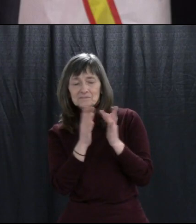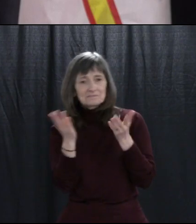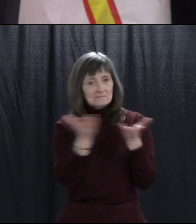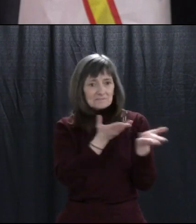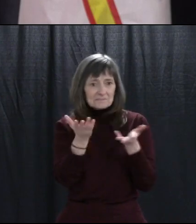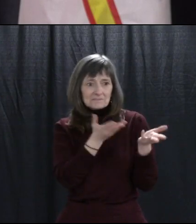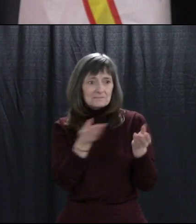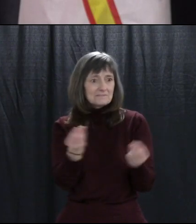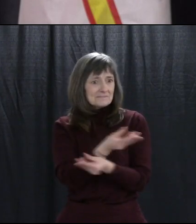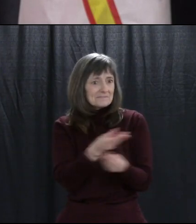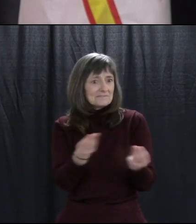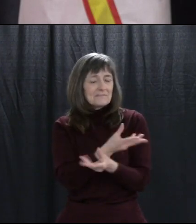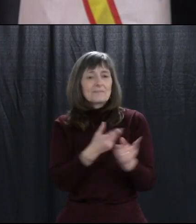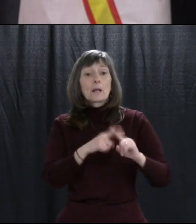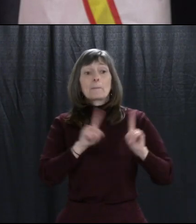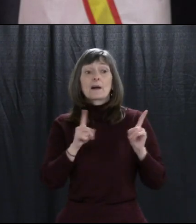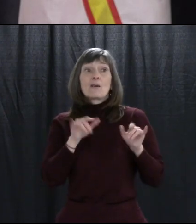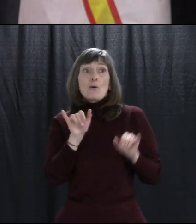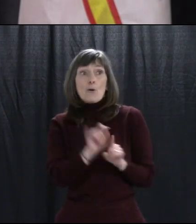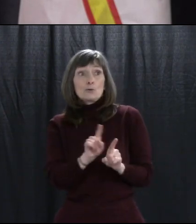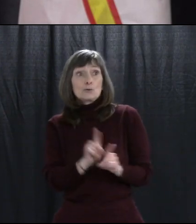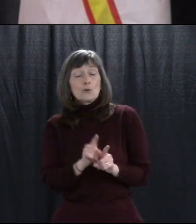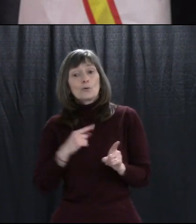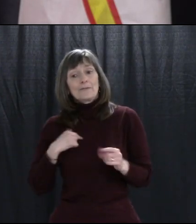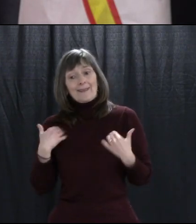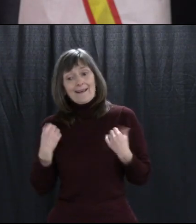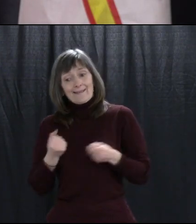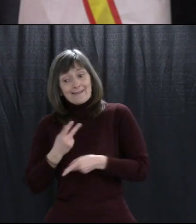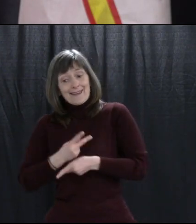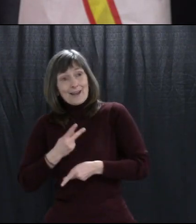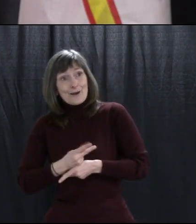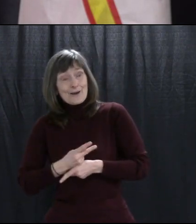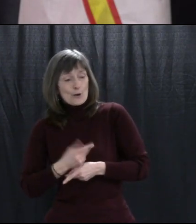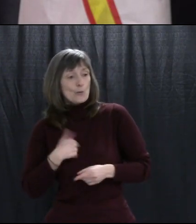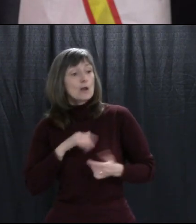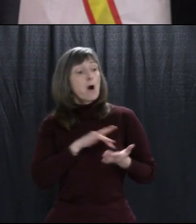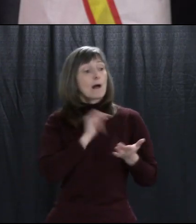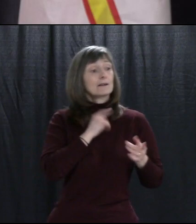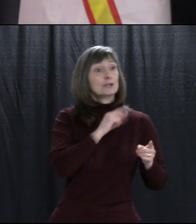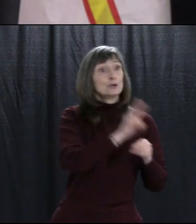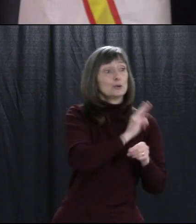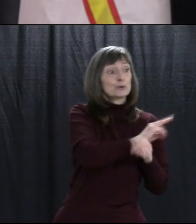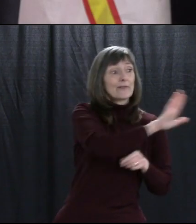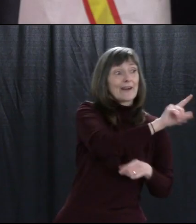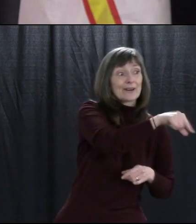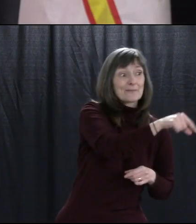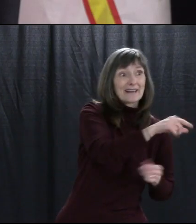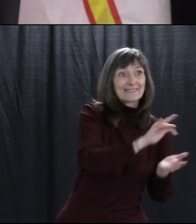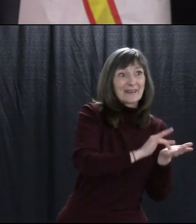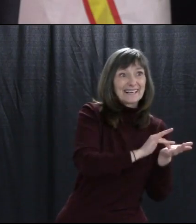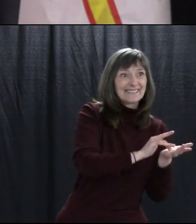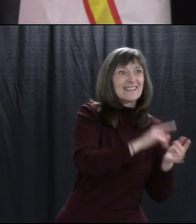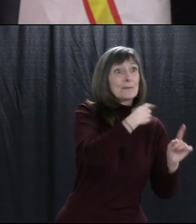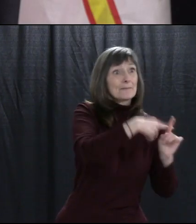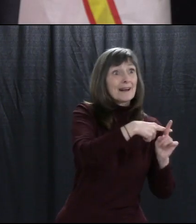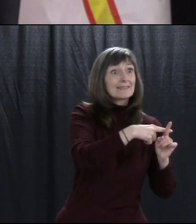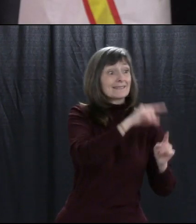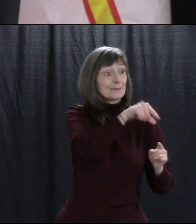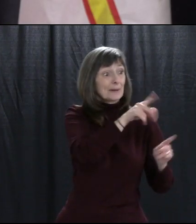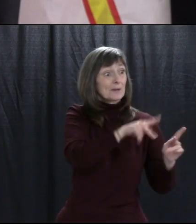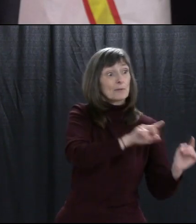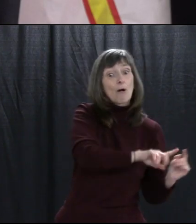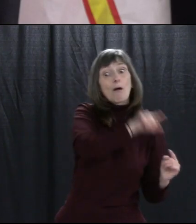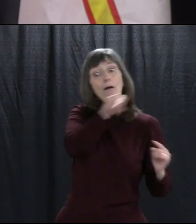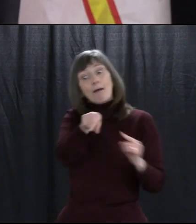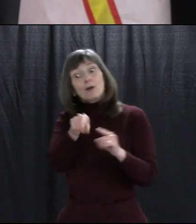utilize the healthcare sector, the healthcare services, sometimes in Quebec, and likewise they come into Labrador as well. So